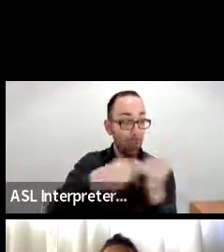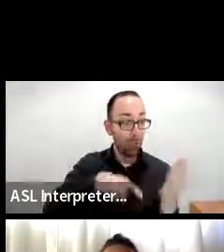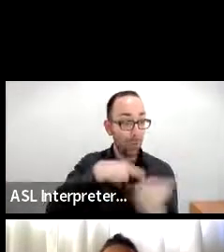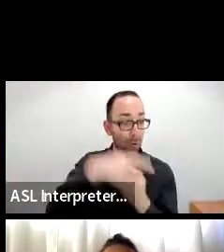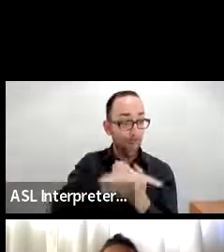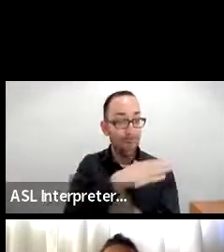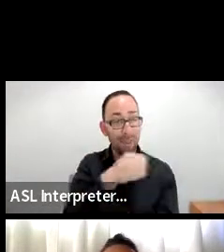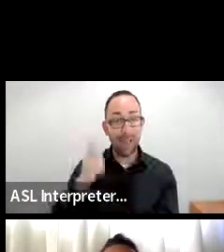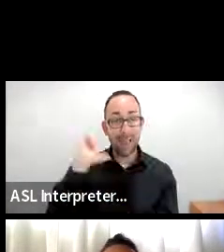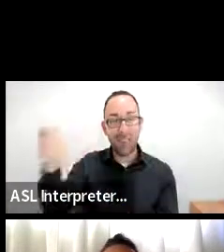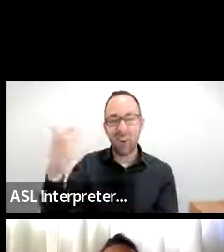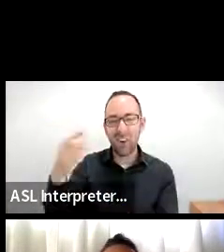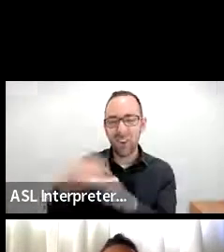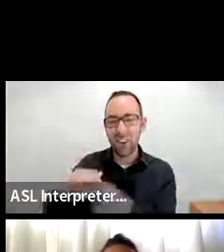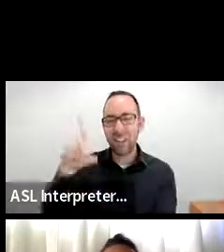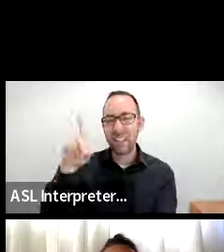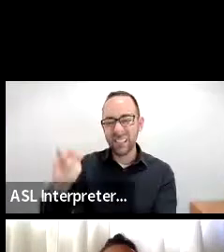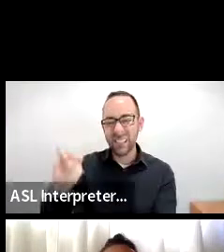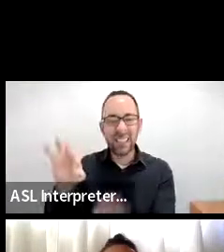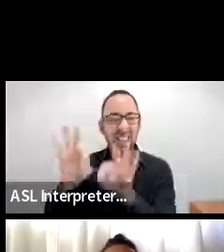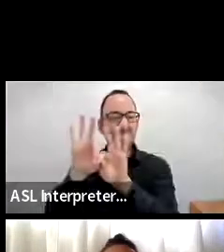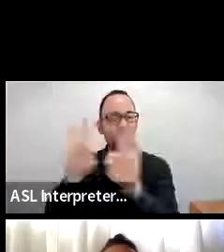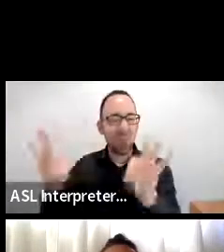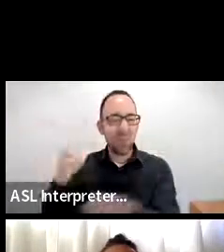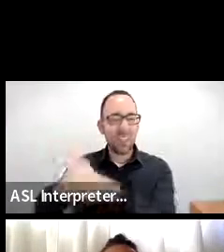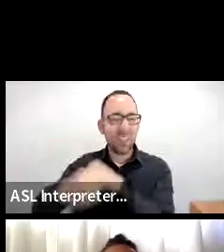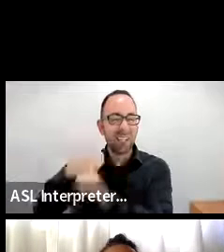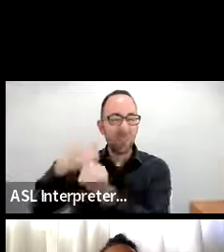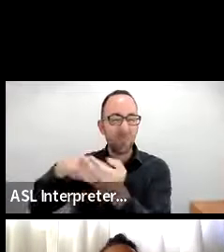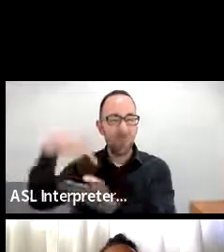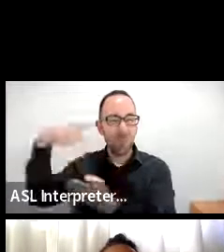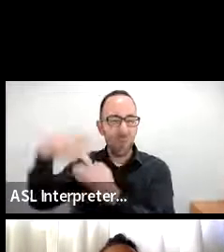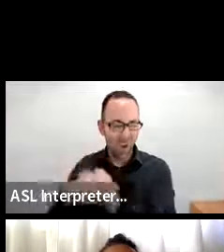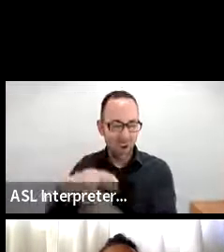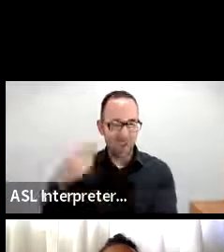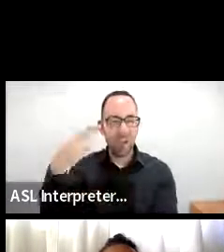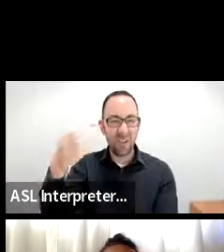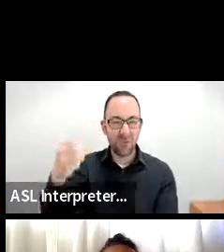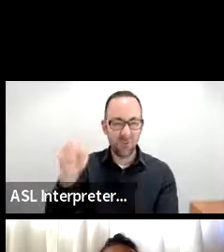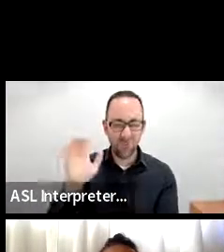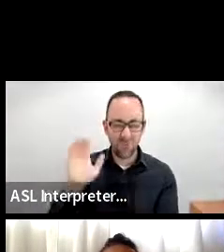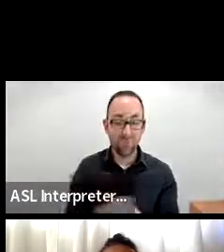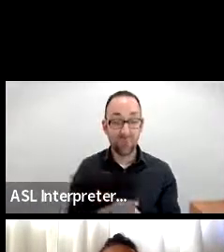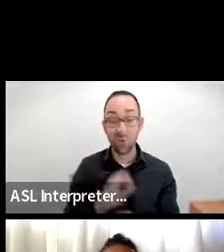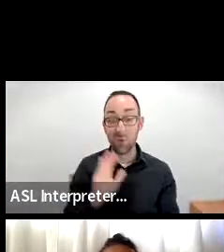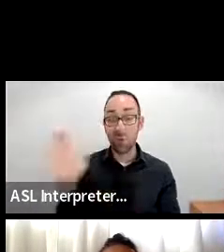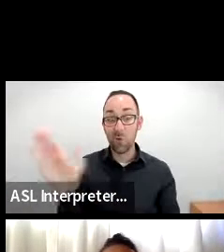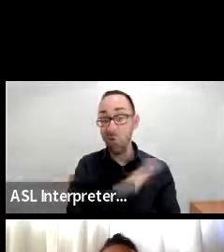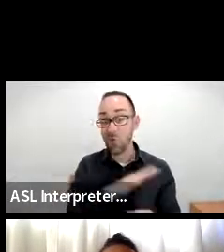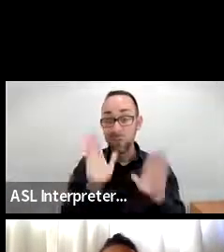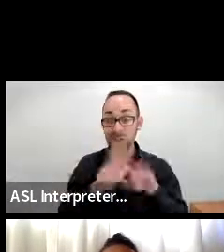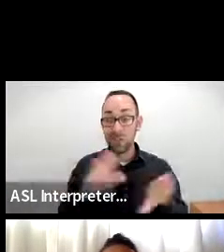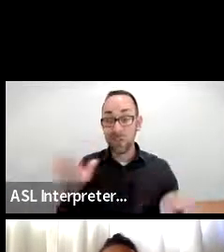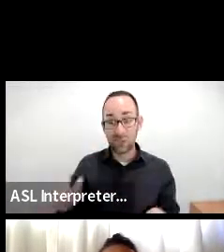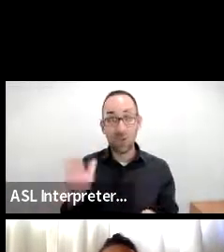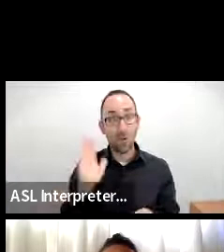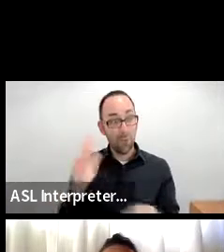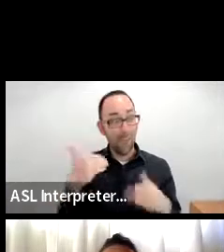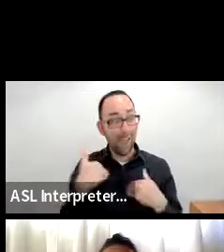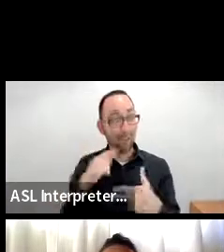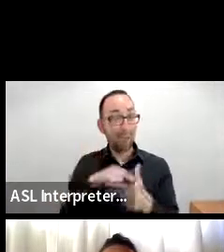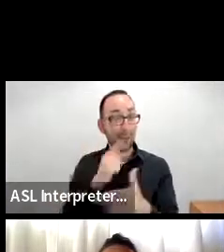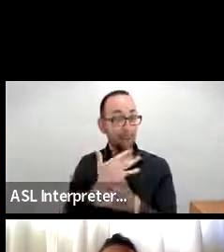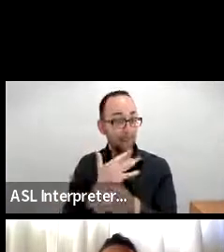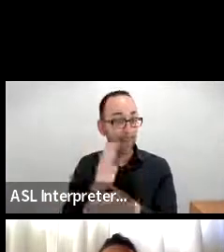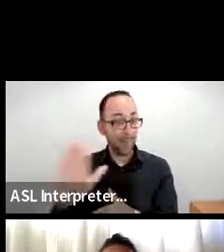what we call the DP, the diploma years program in our high school. So your children will be having obviously German as